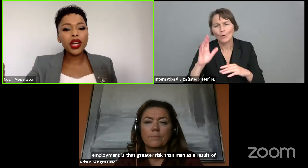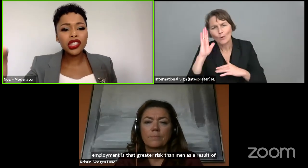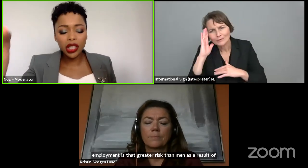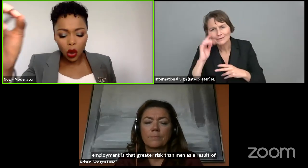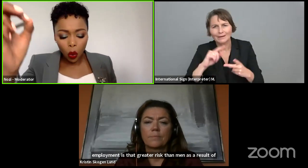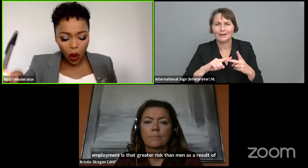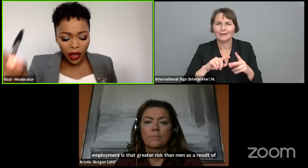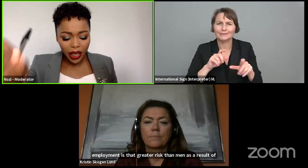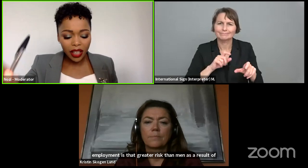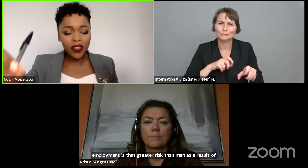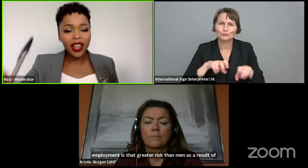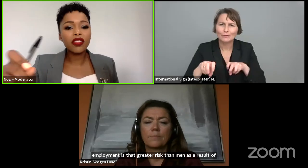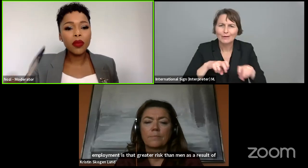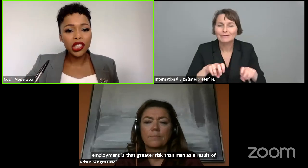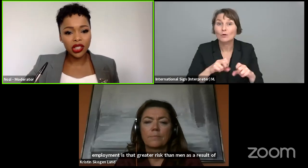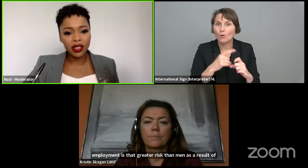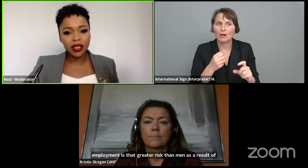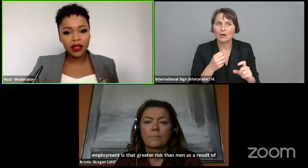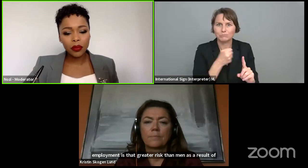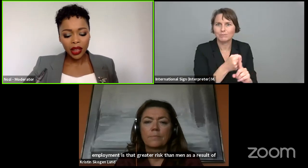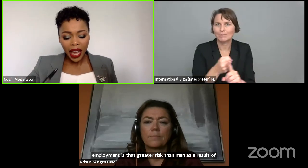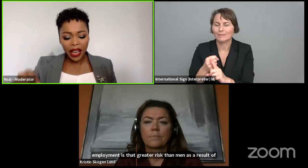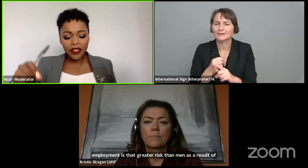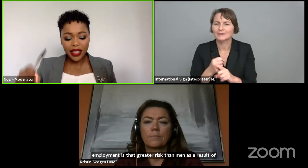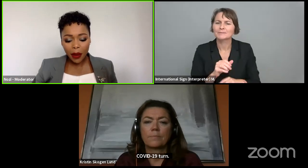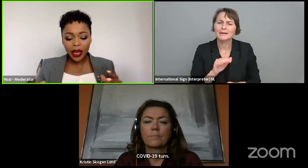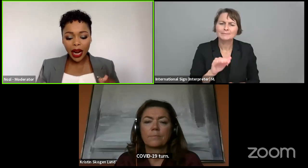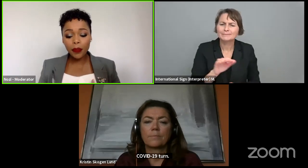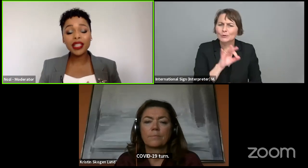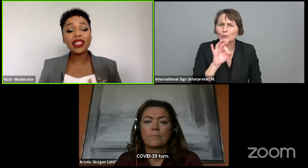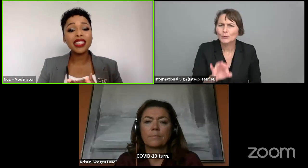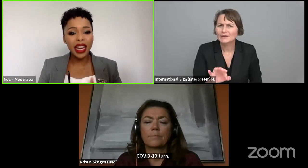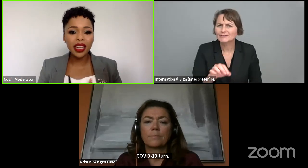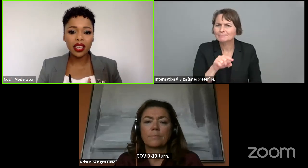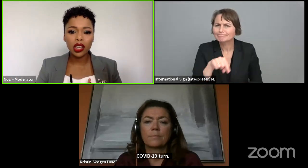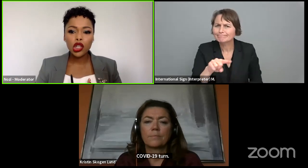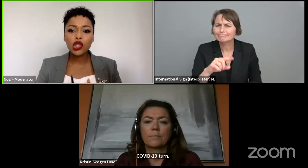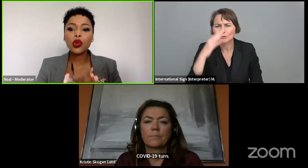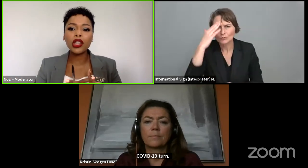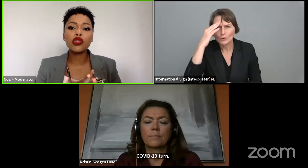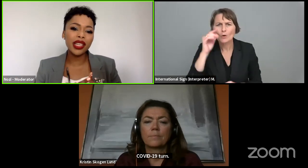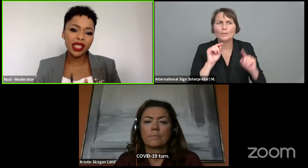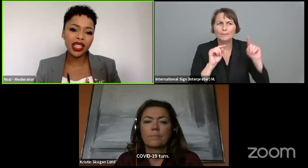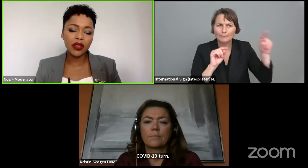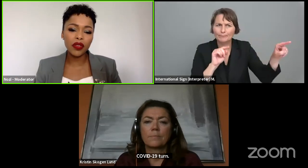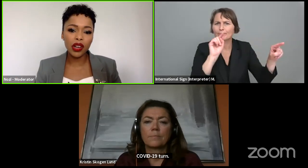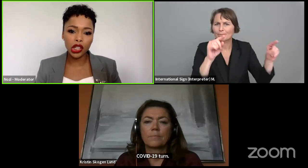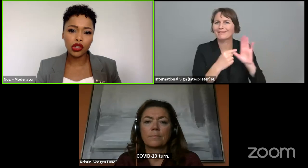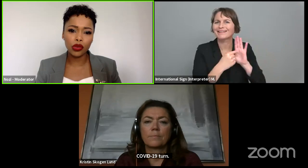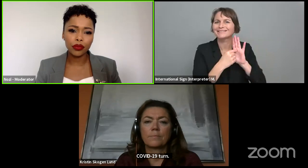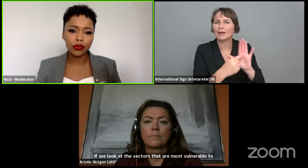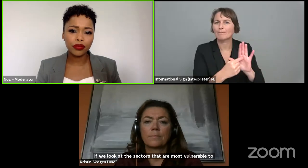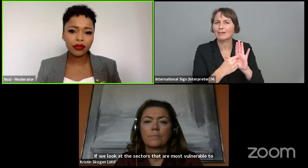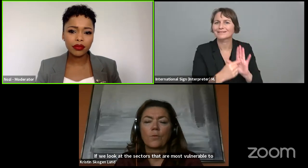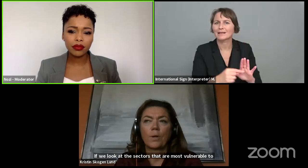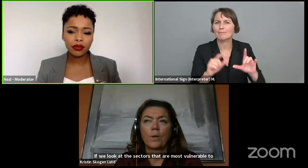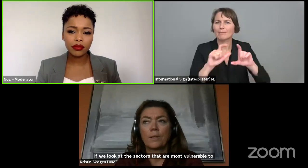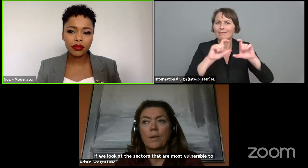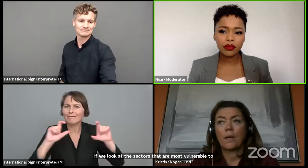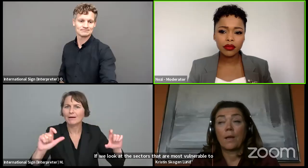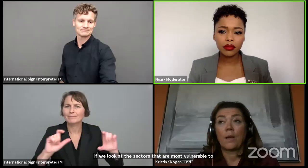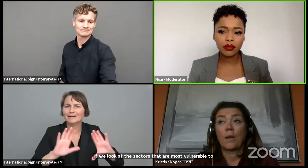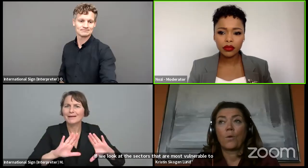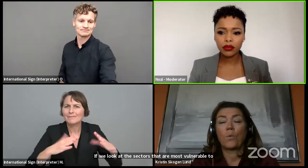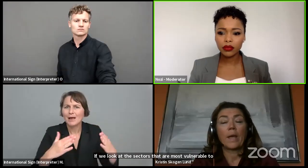The question is, what innovative measures have some companies taken to address this very issue?